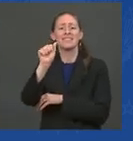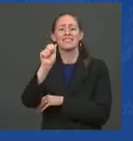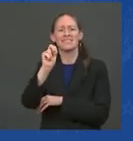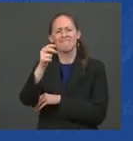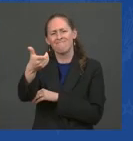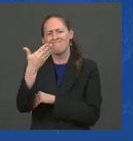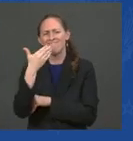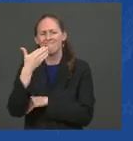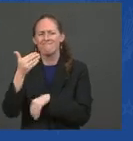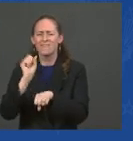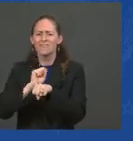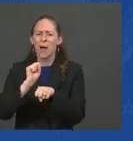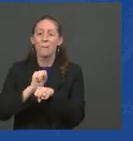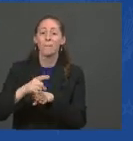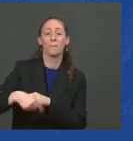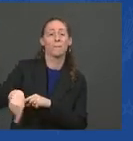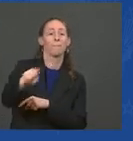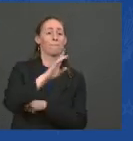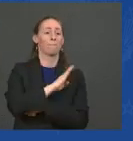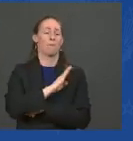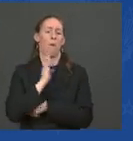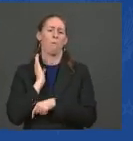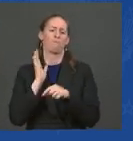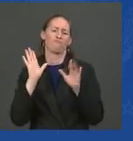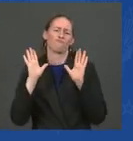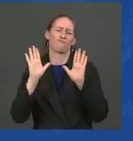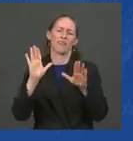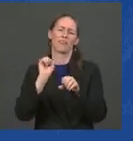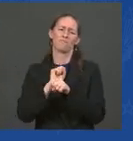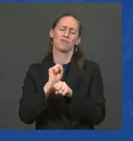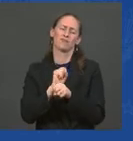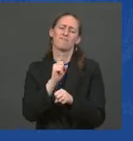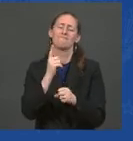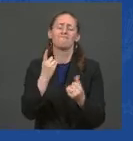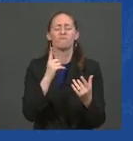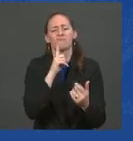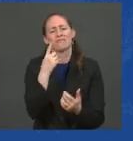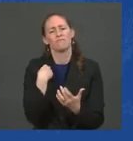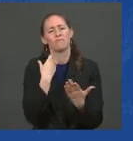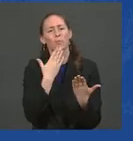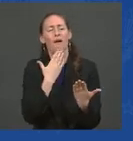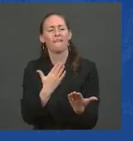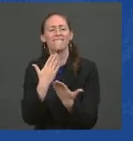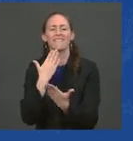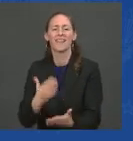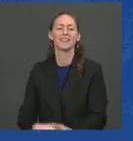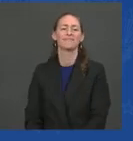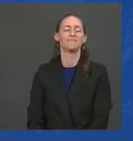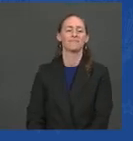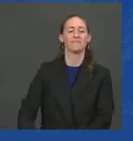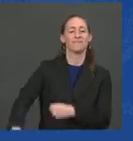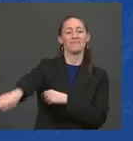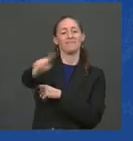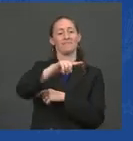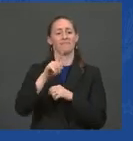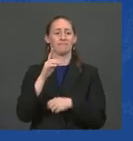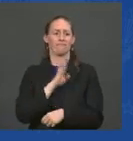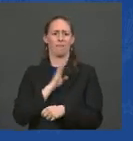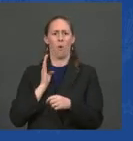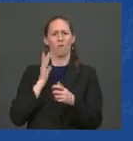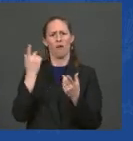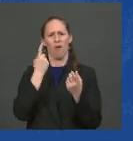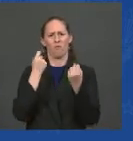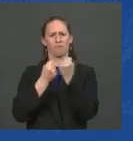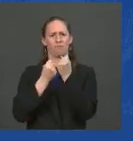board. So grateful to all of them for their help in making this happen. We have a